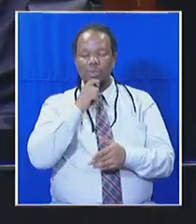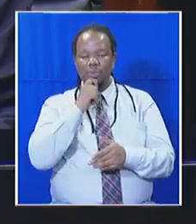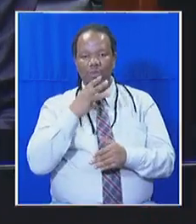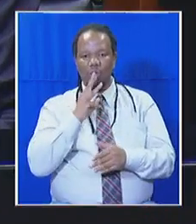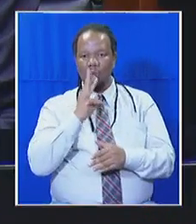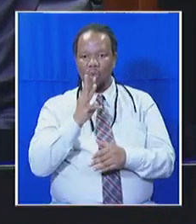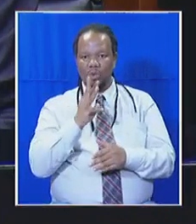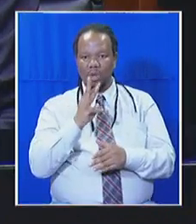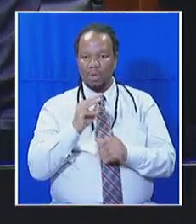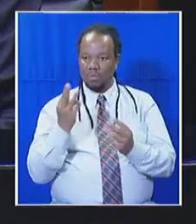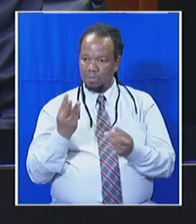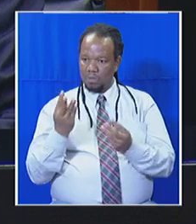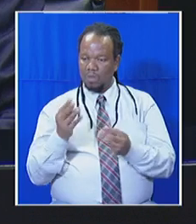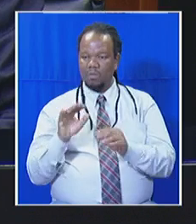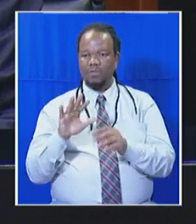Thank